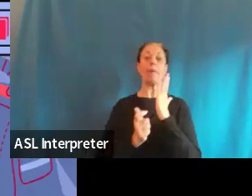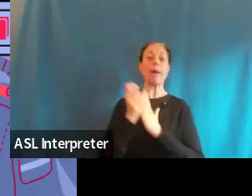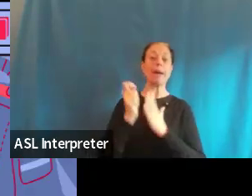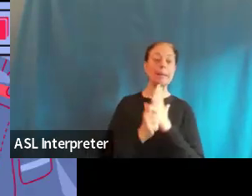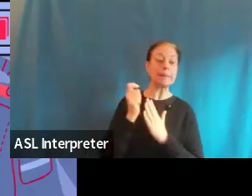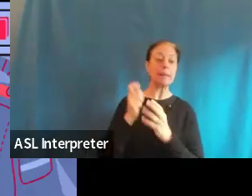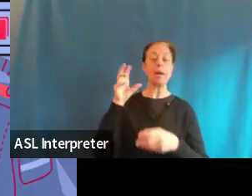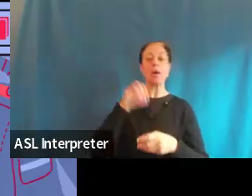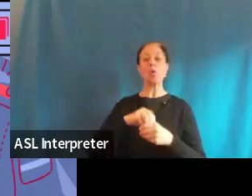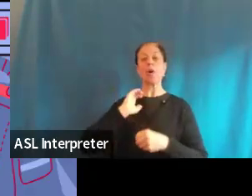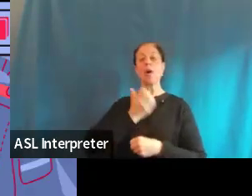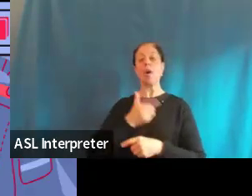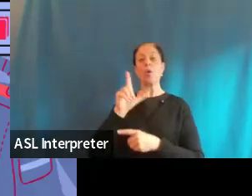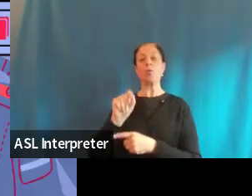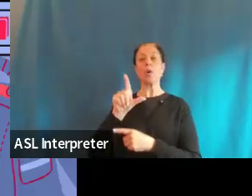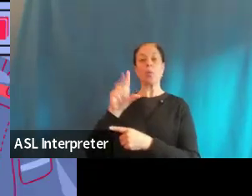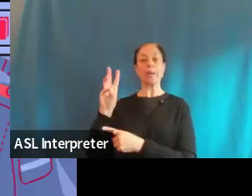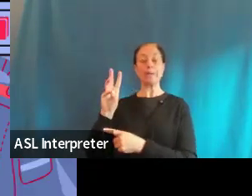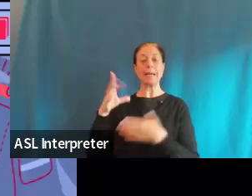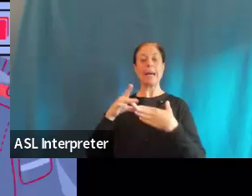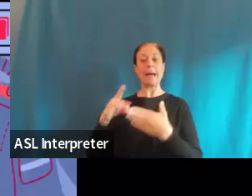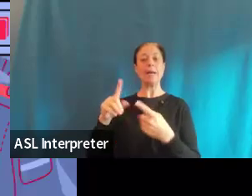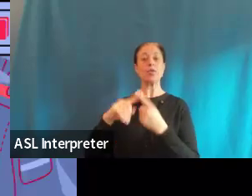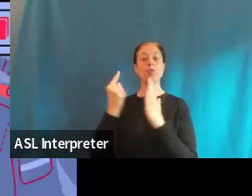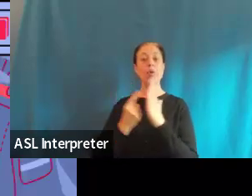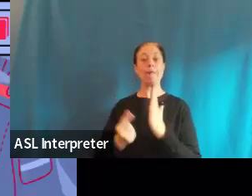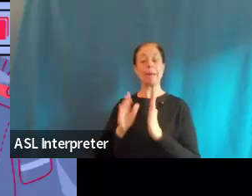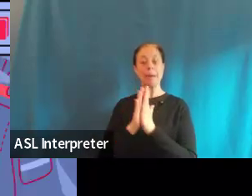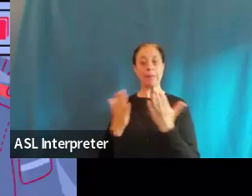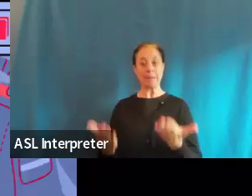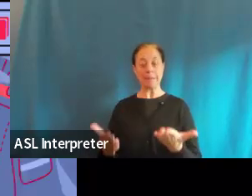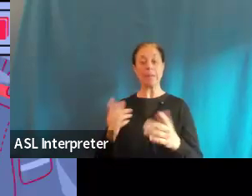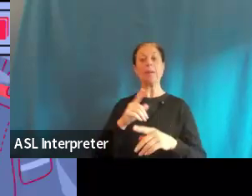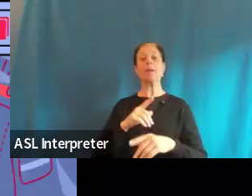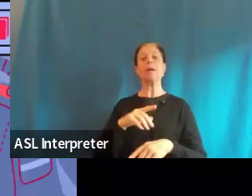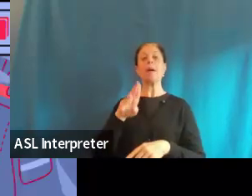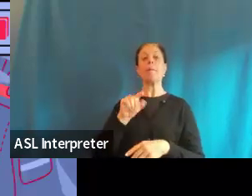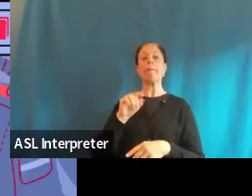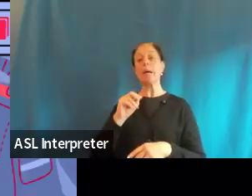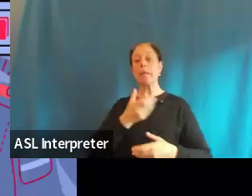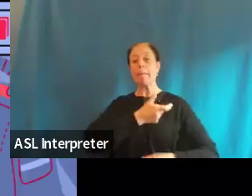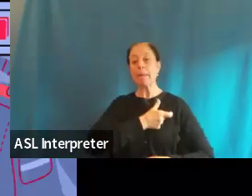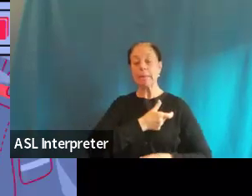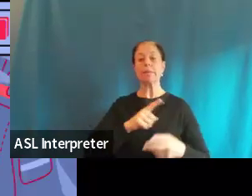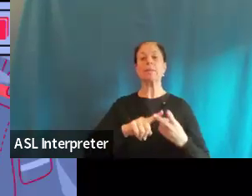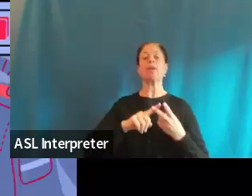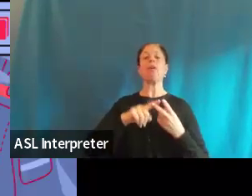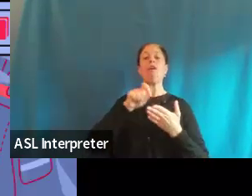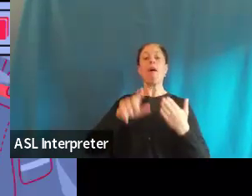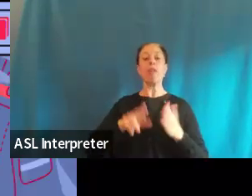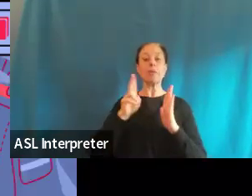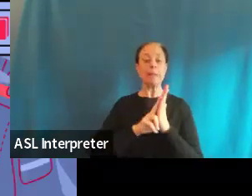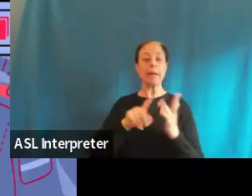magazines, including our 2026 Guide to Graphic Novels, buttons, author signings, reader's